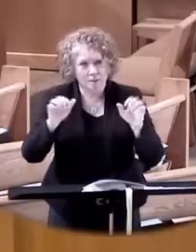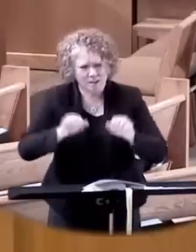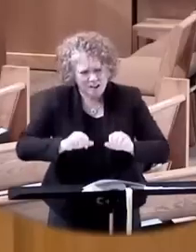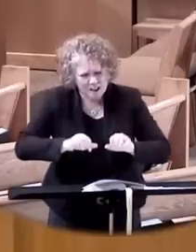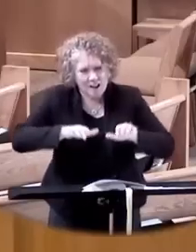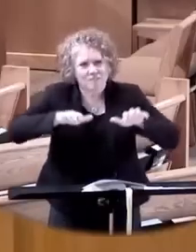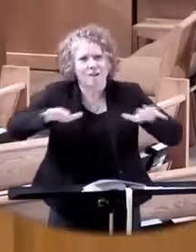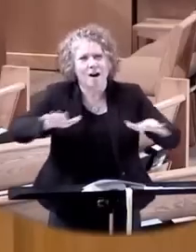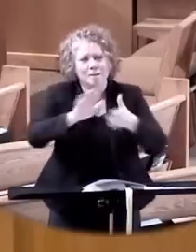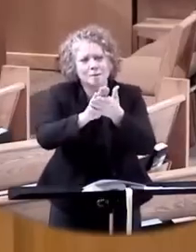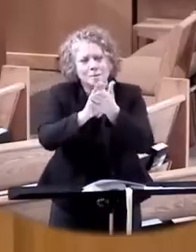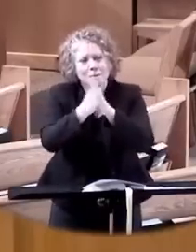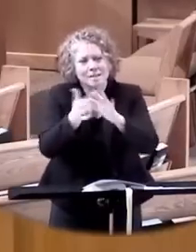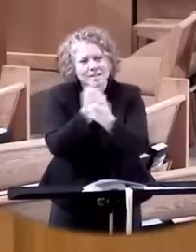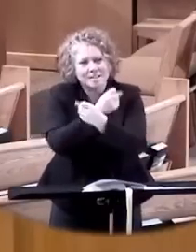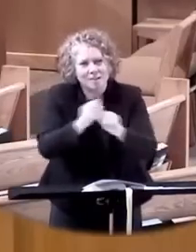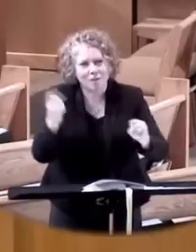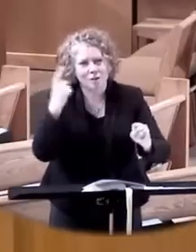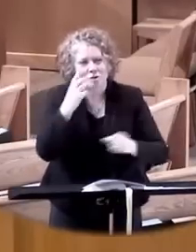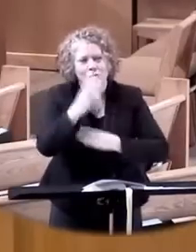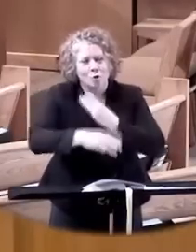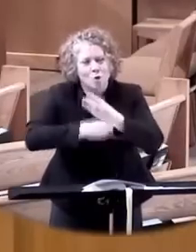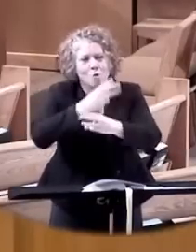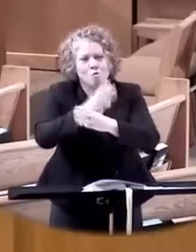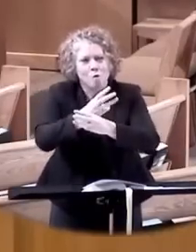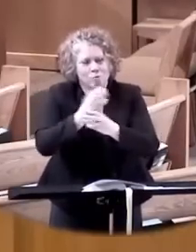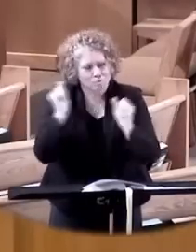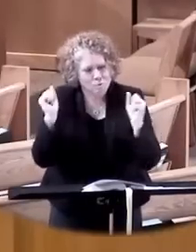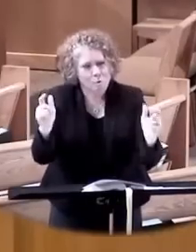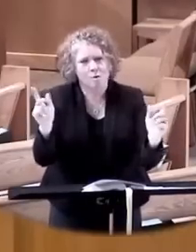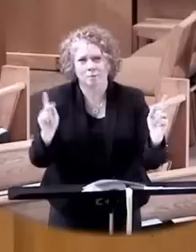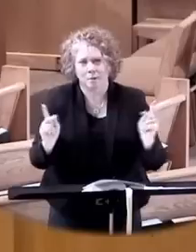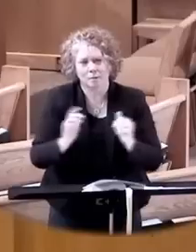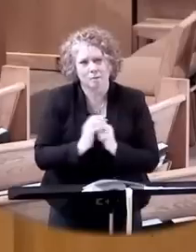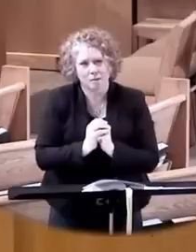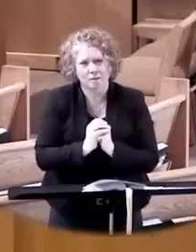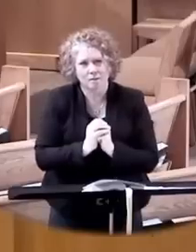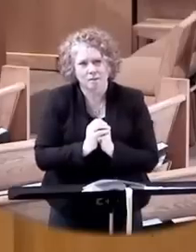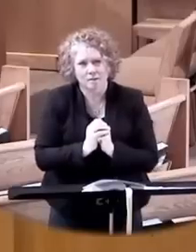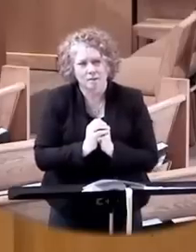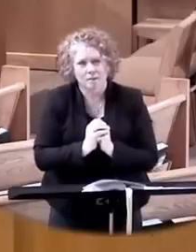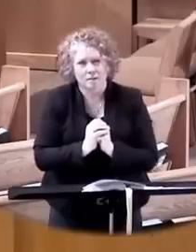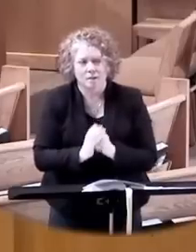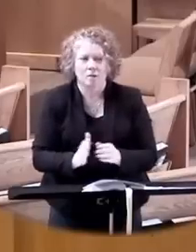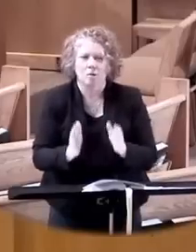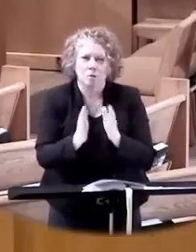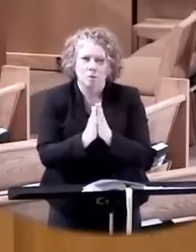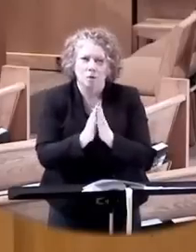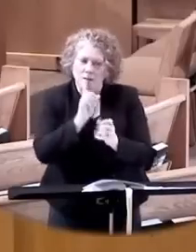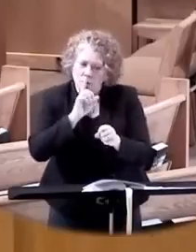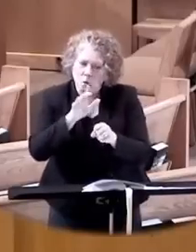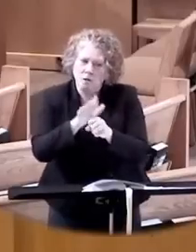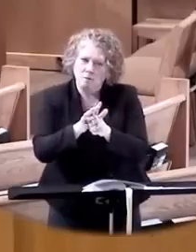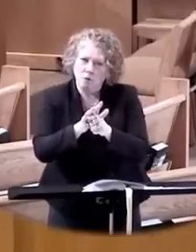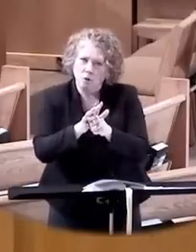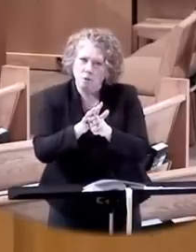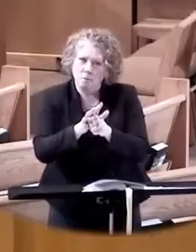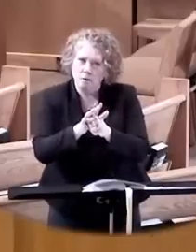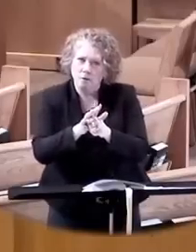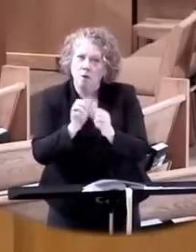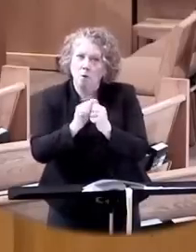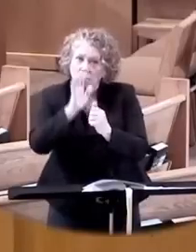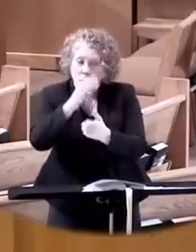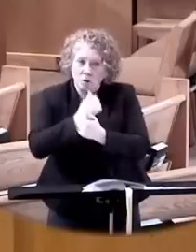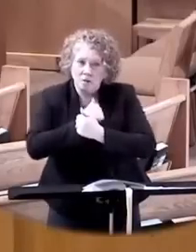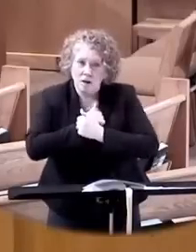the peace and salvation of all the world. Be pleased to confirm in faith and charity your